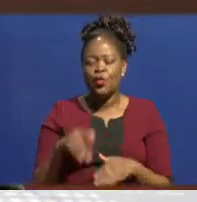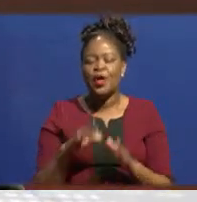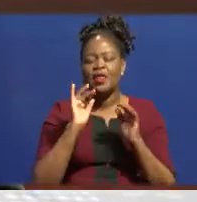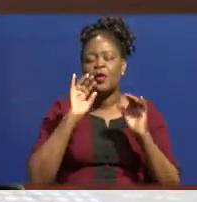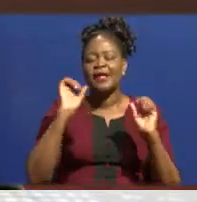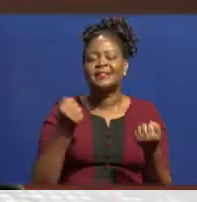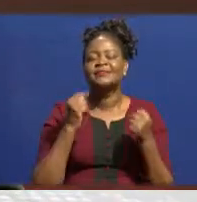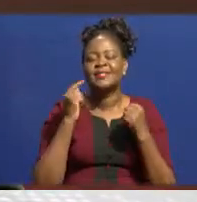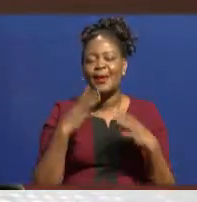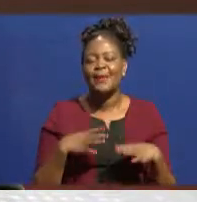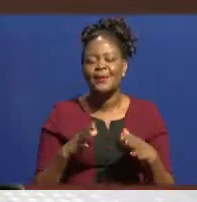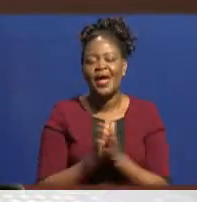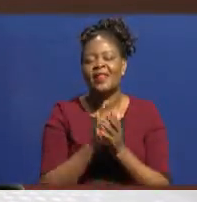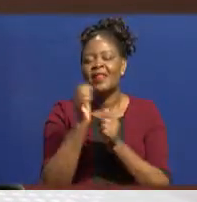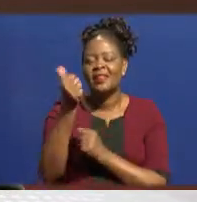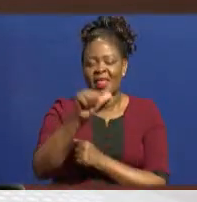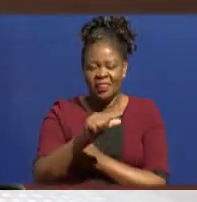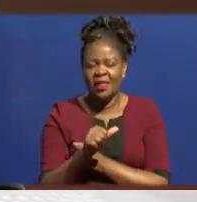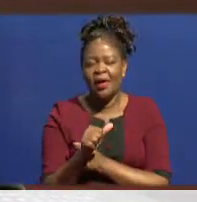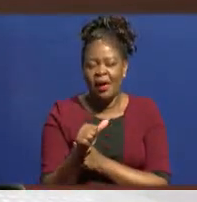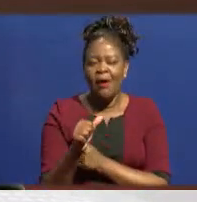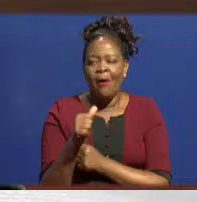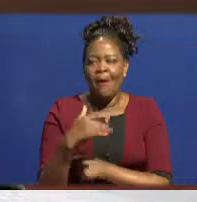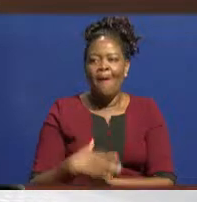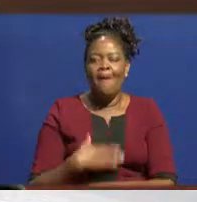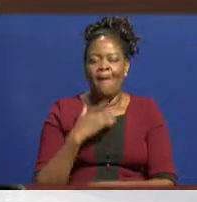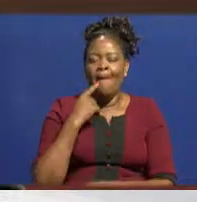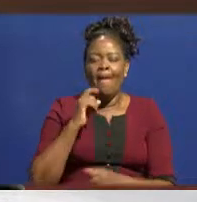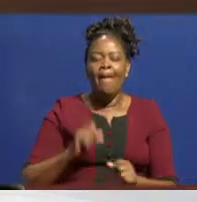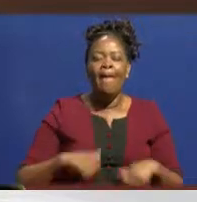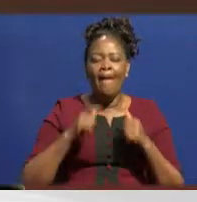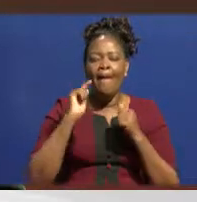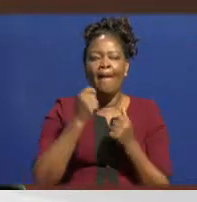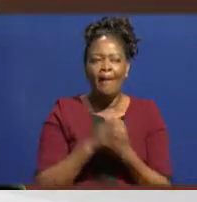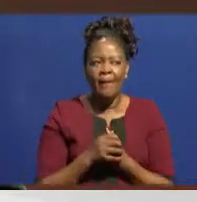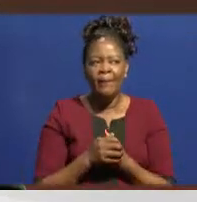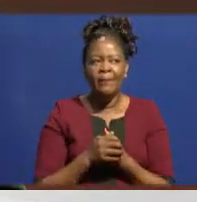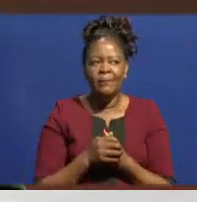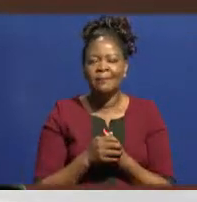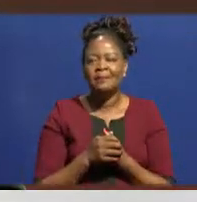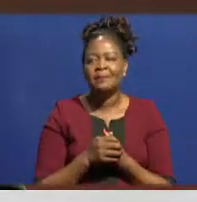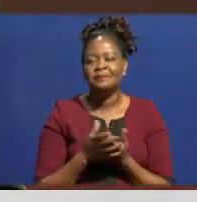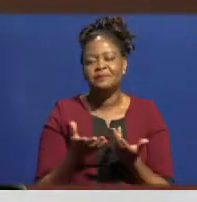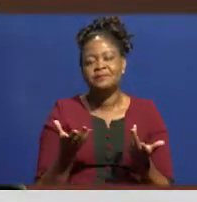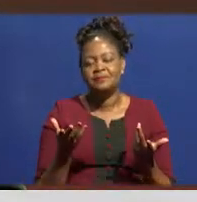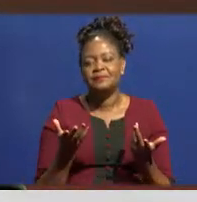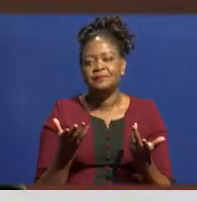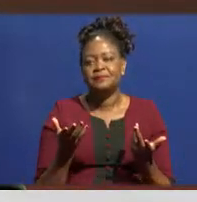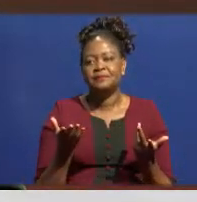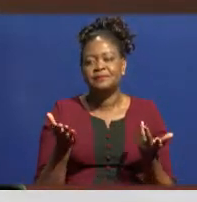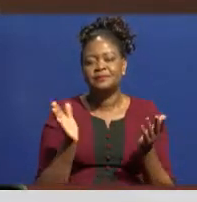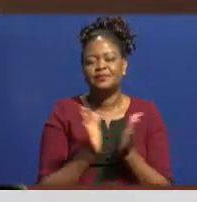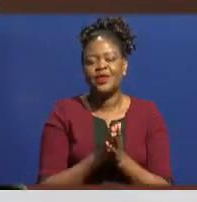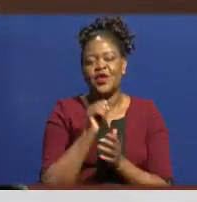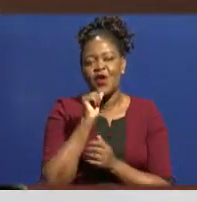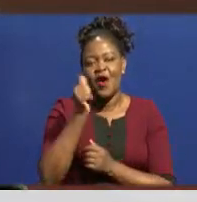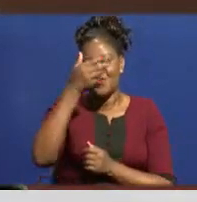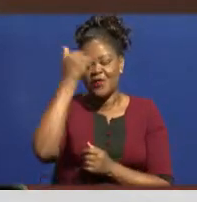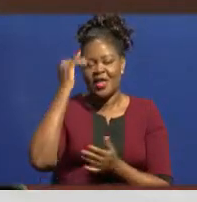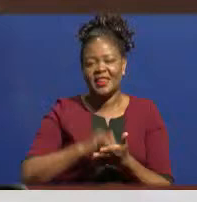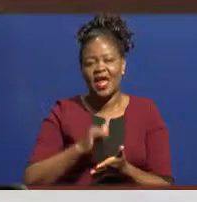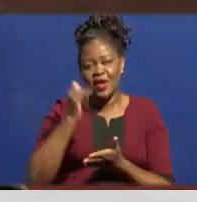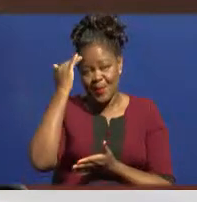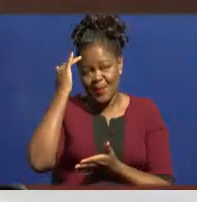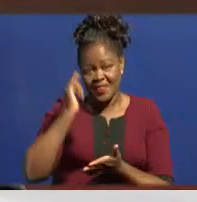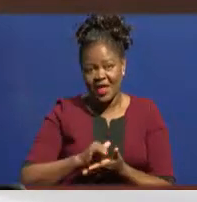save Kenyans and any other guests who are living in this country. Mm-hmm. And you don't forget, you remember